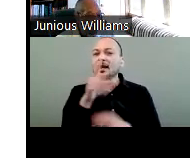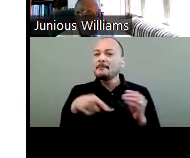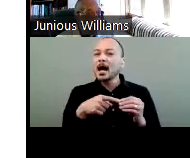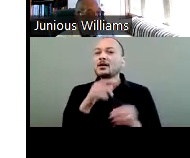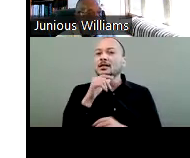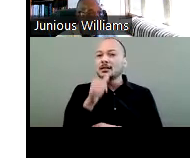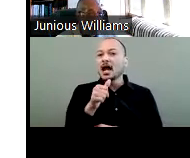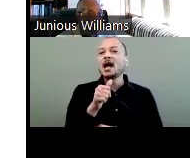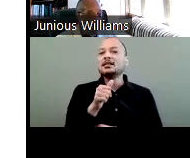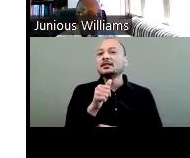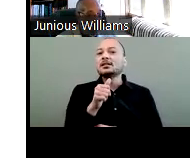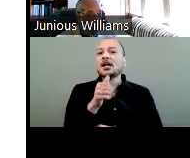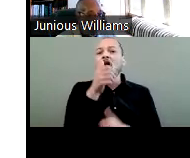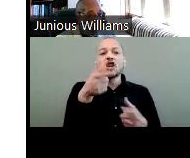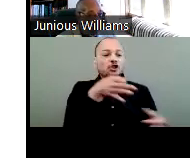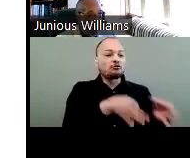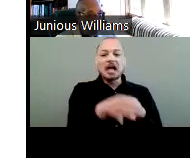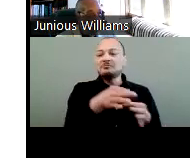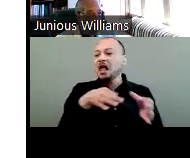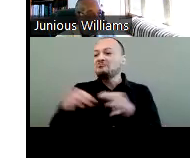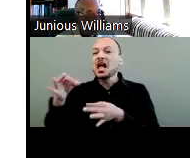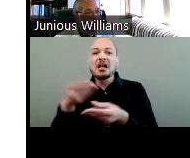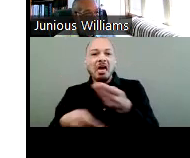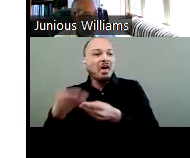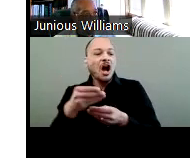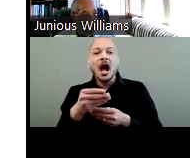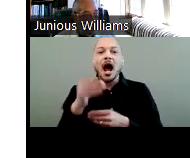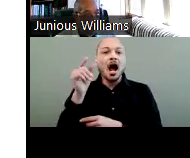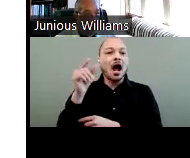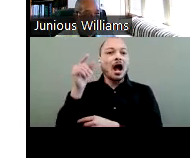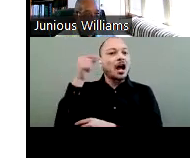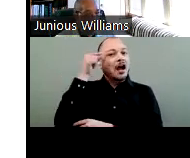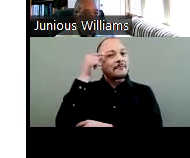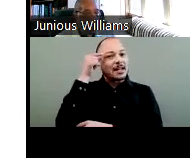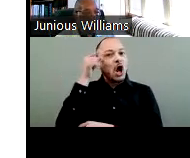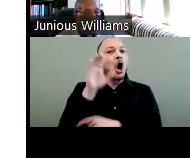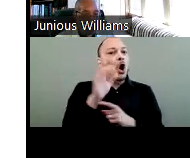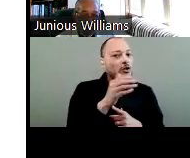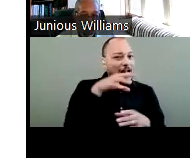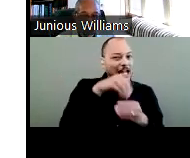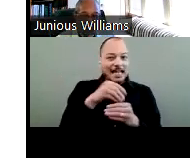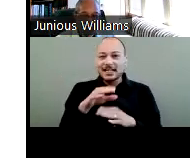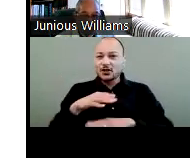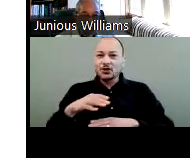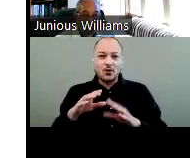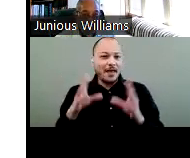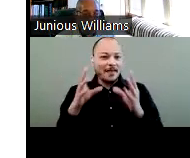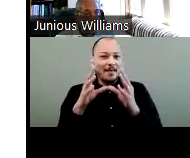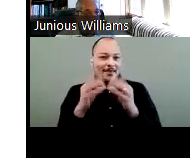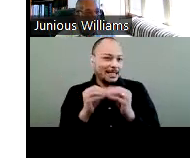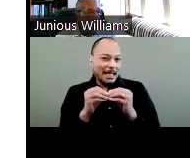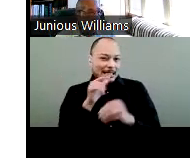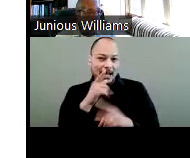not transplanting administrative, bureaucratic culture into these settings, because they're not going to work. One of the things that